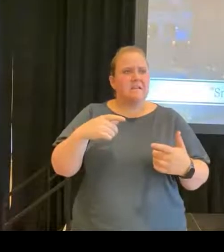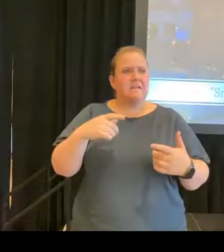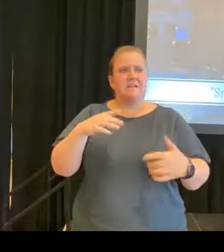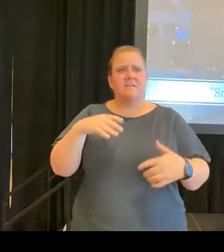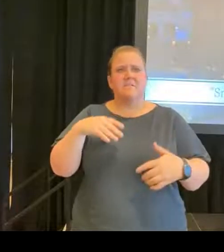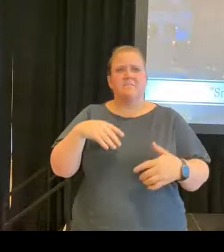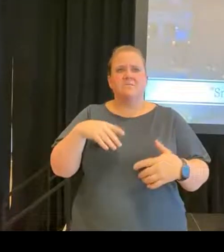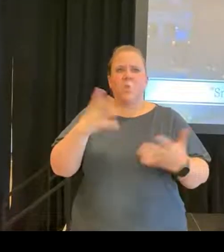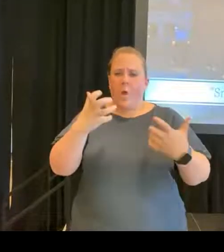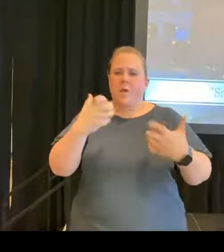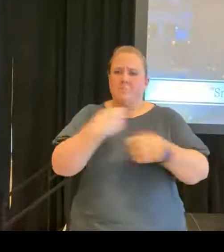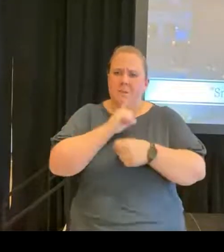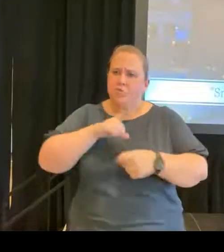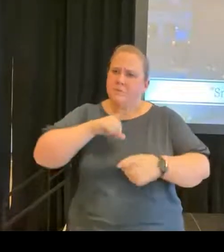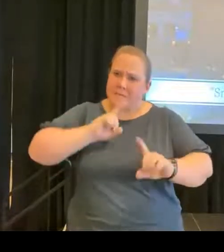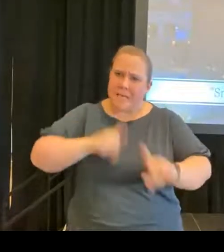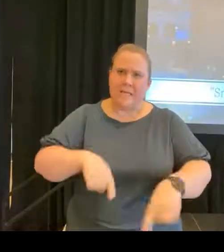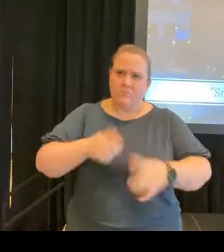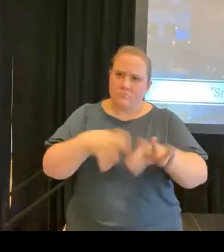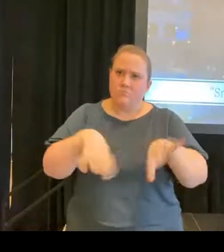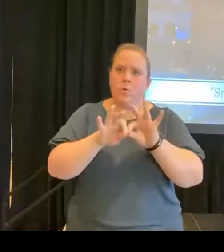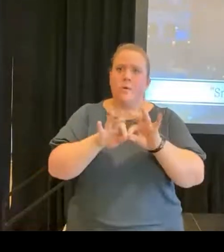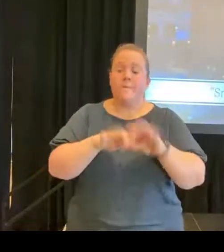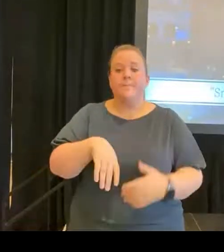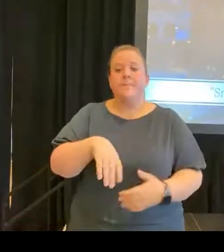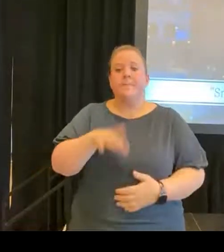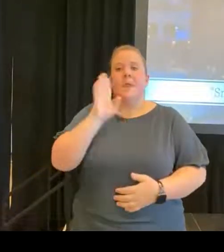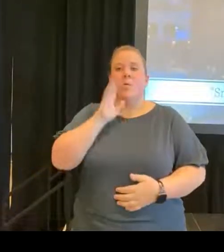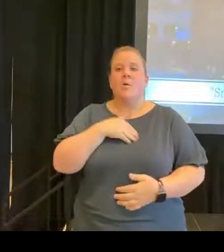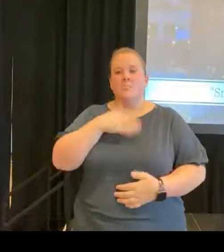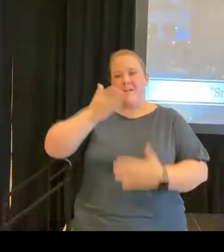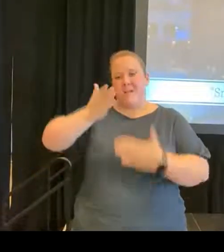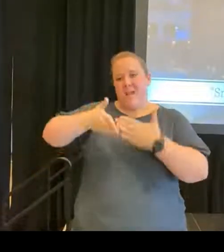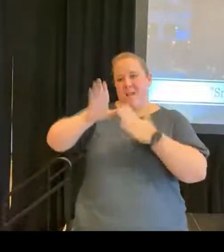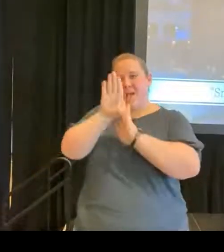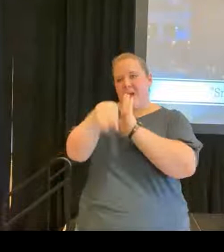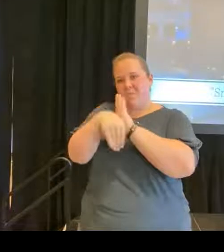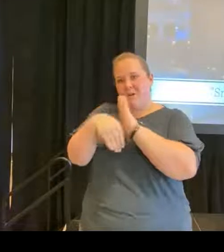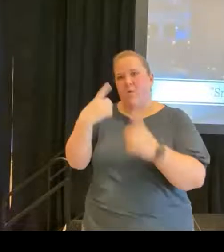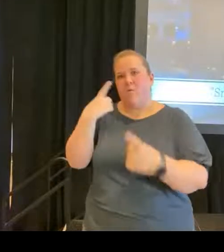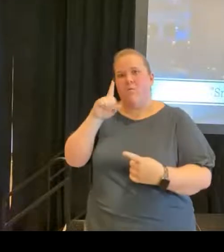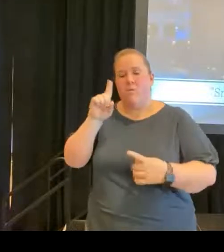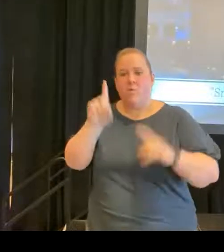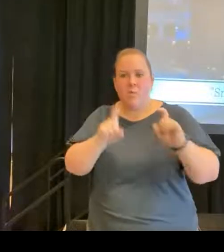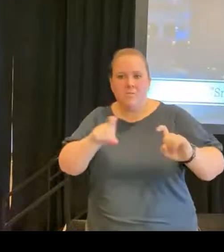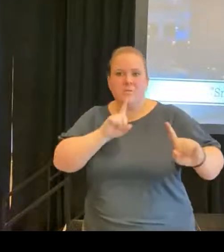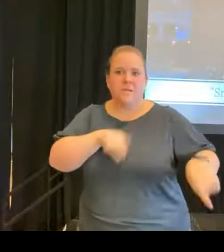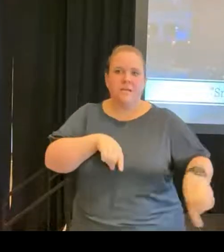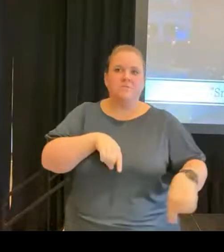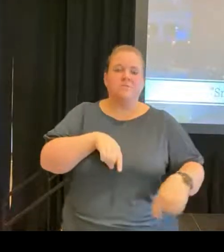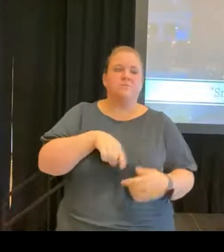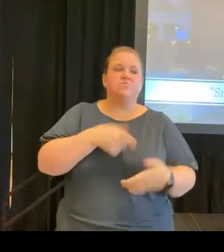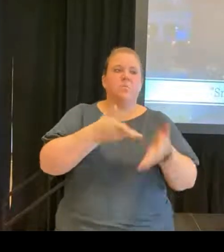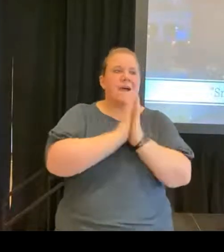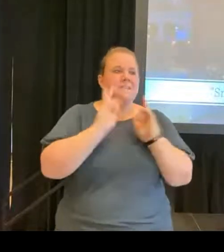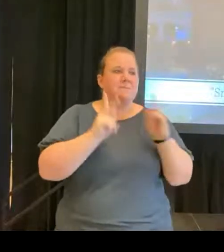really want us to make sure we get to, we'll do about 30 minutes at the end for questions and answers. We'll ask people